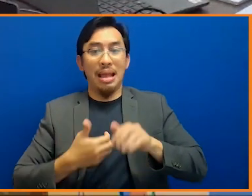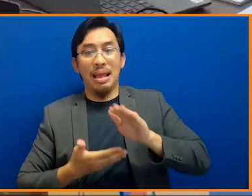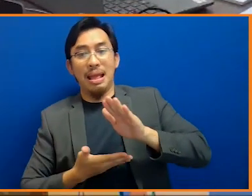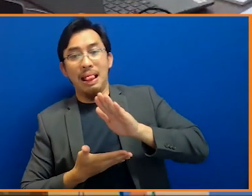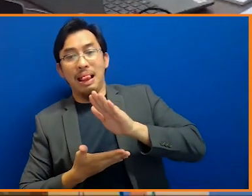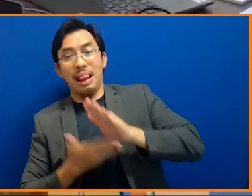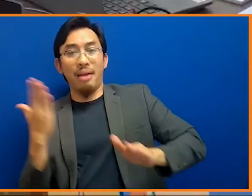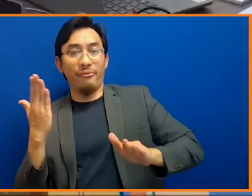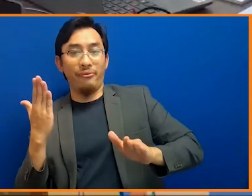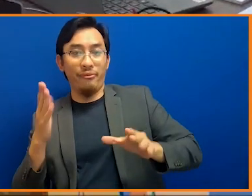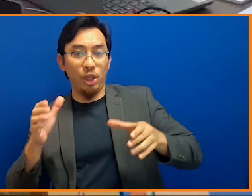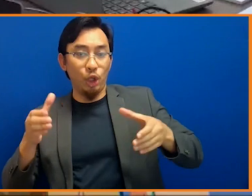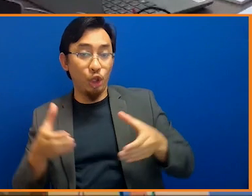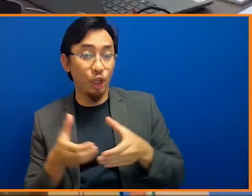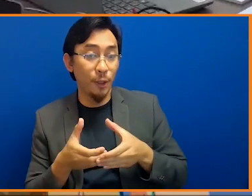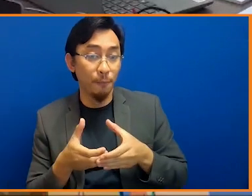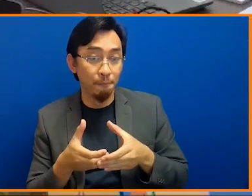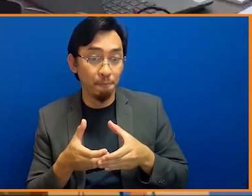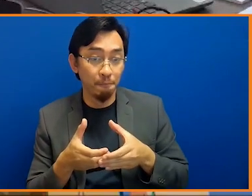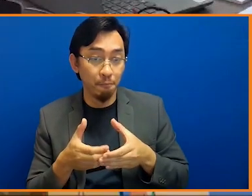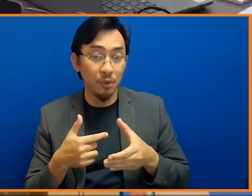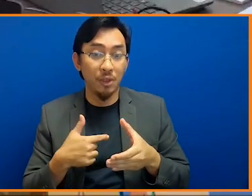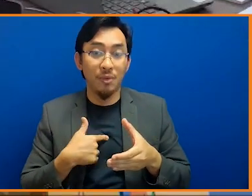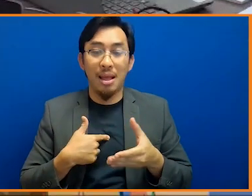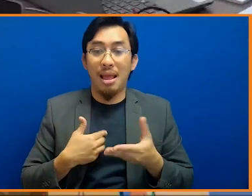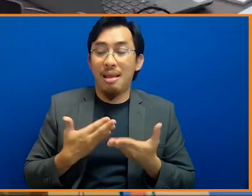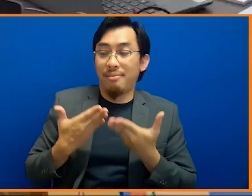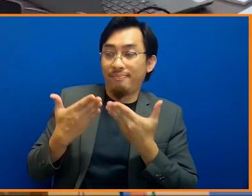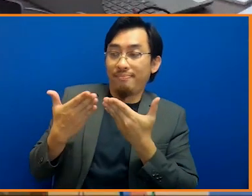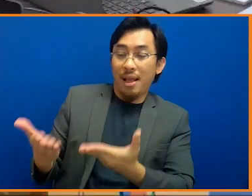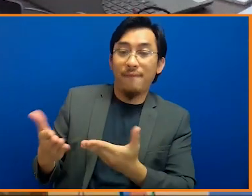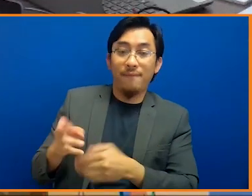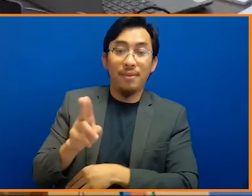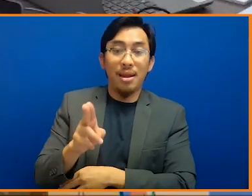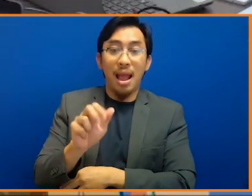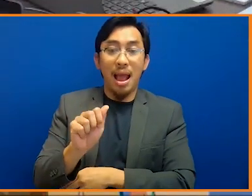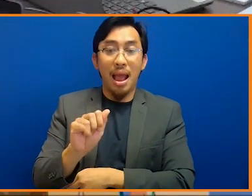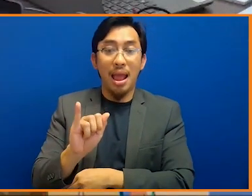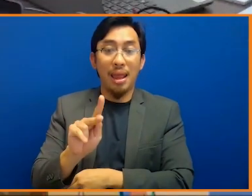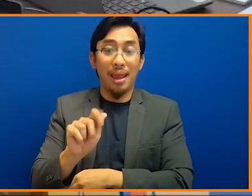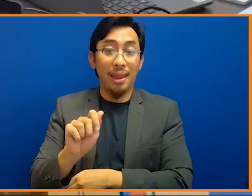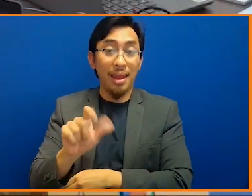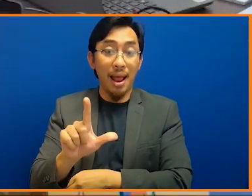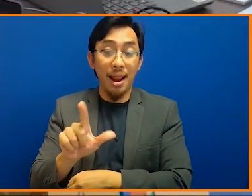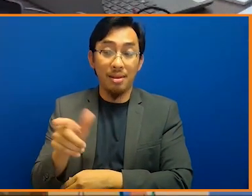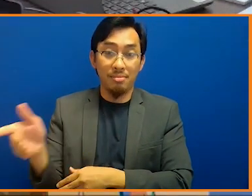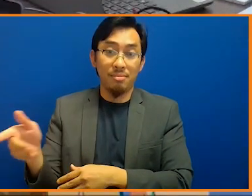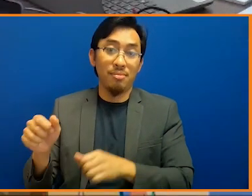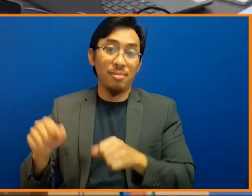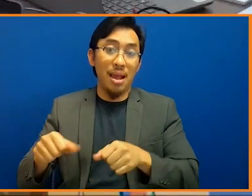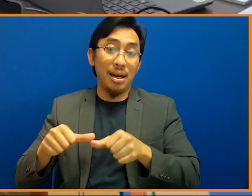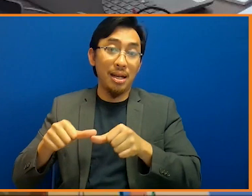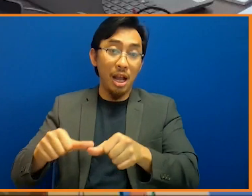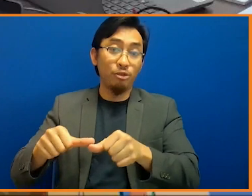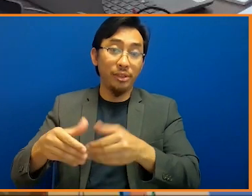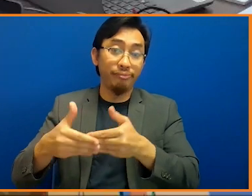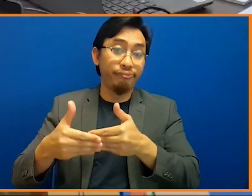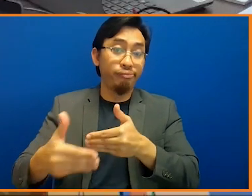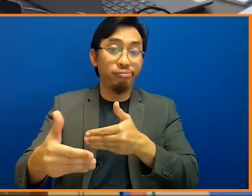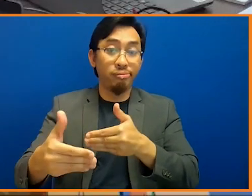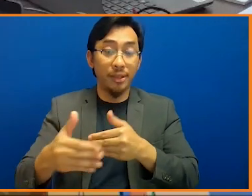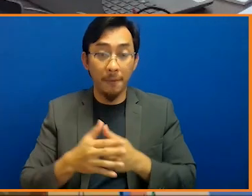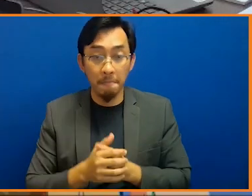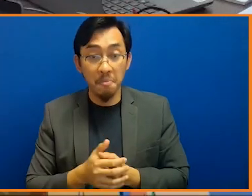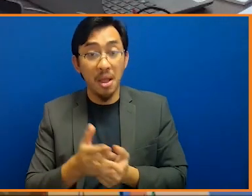think that's time for me to leave the group. So now I will leave this forum to Dr. Haikal